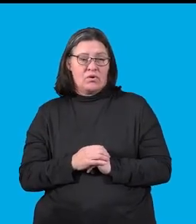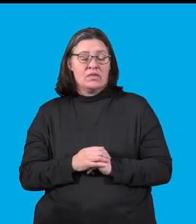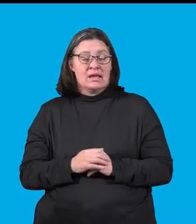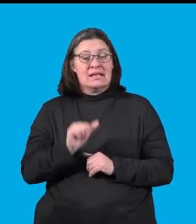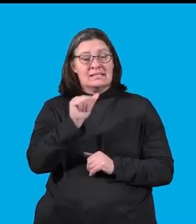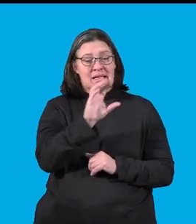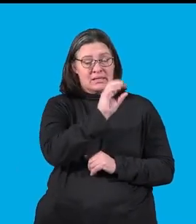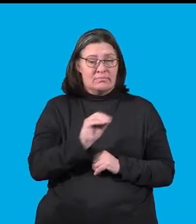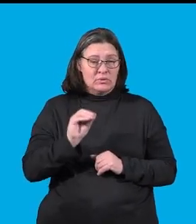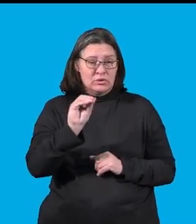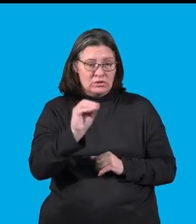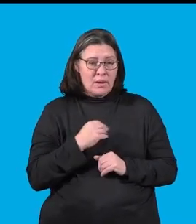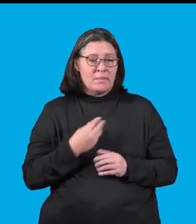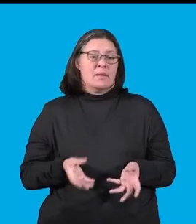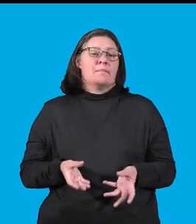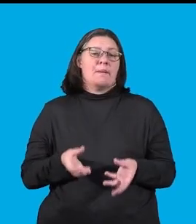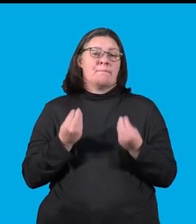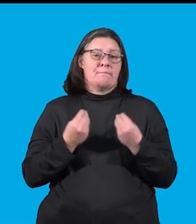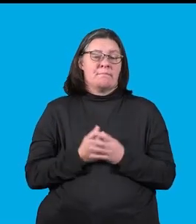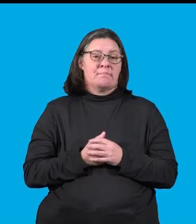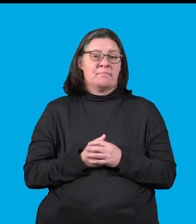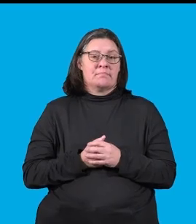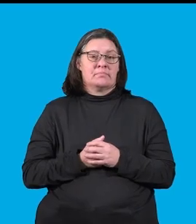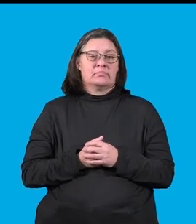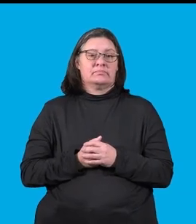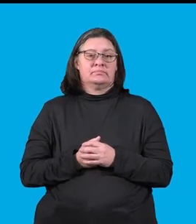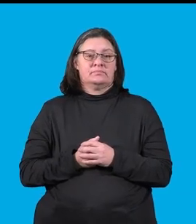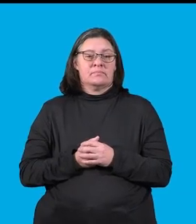Substituting that value of 6 in, I will get,